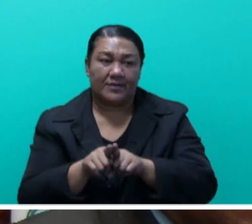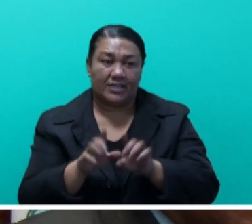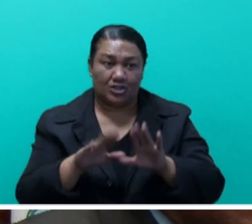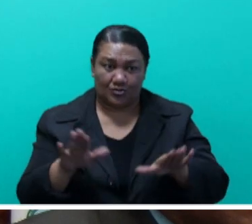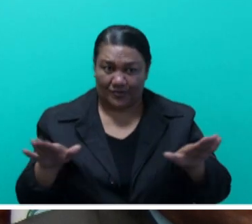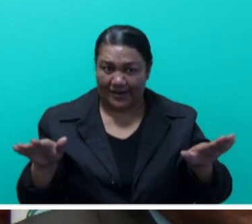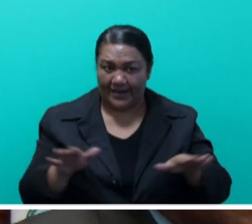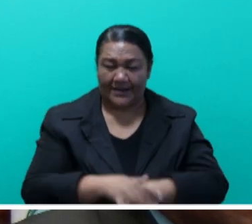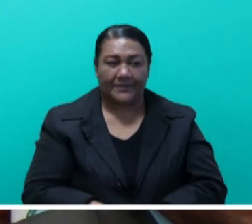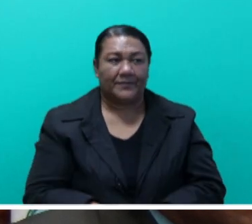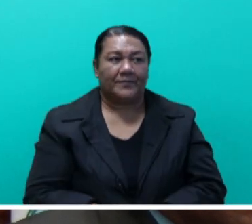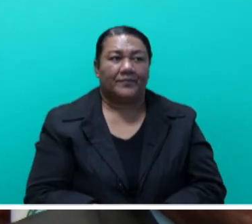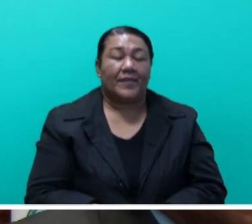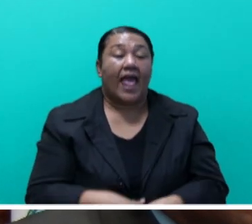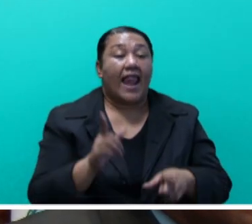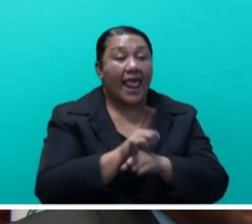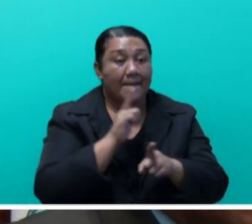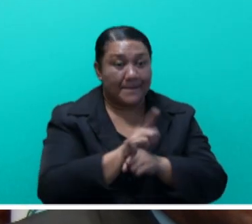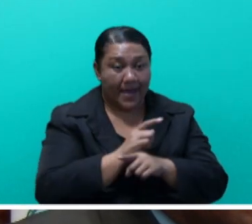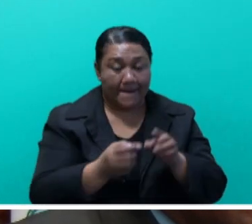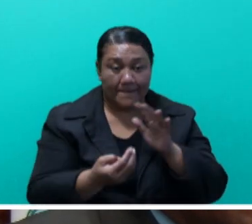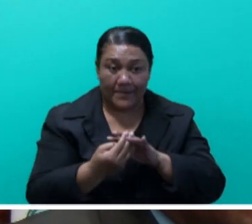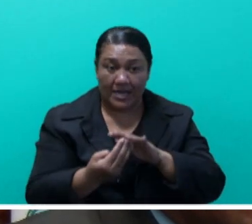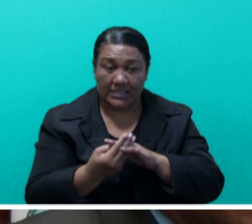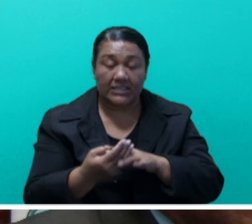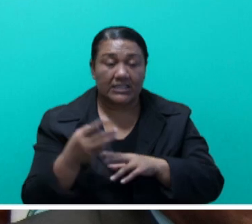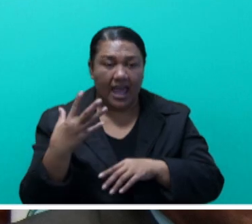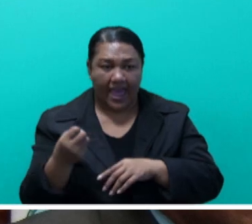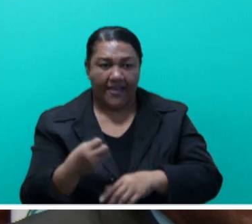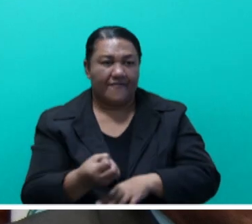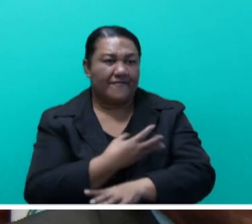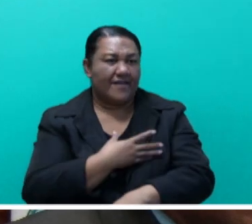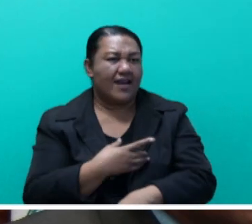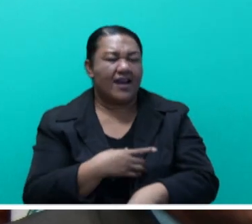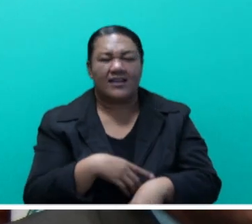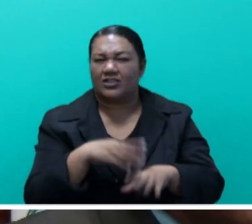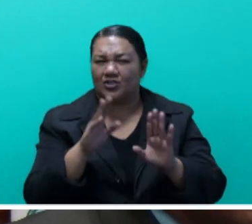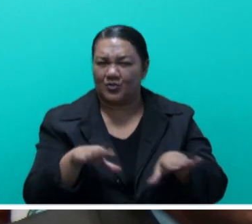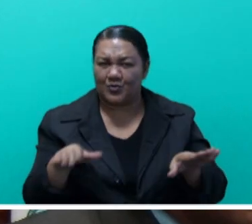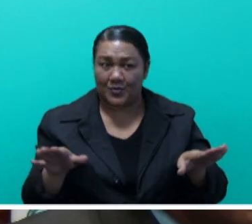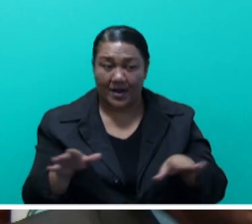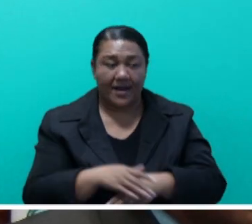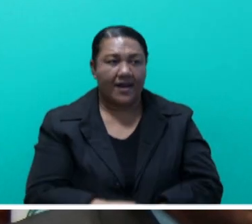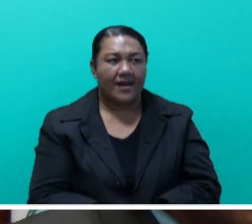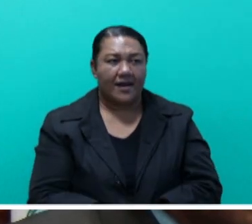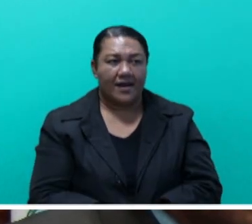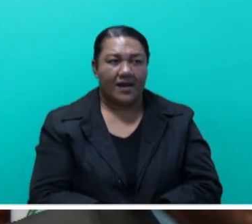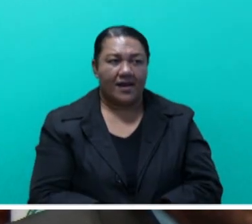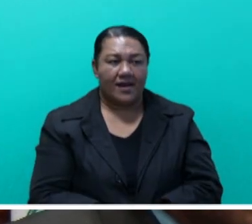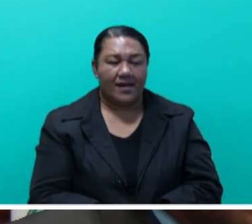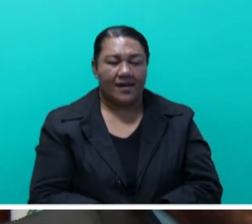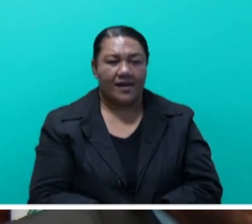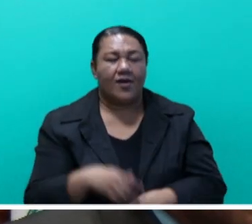Speaker, sir, labour mobility schemes have a positive impact on children of workers by providing them with access